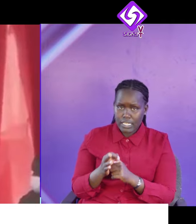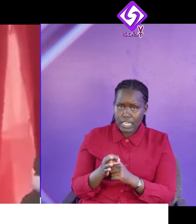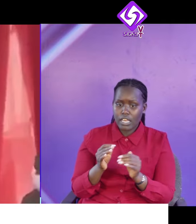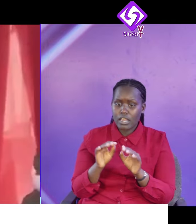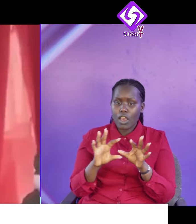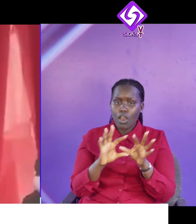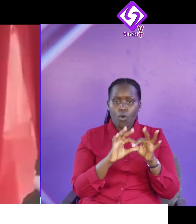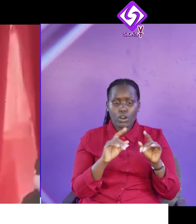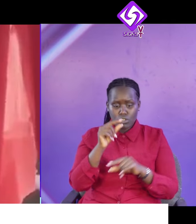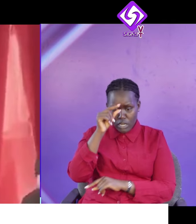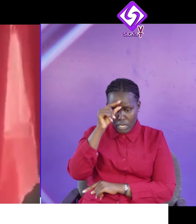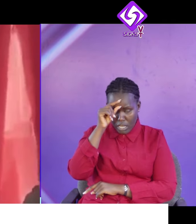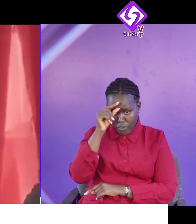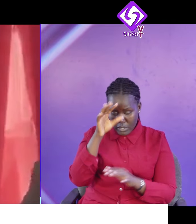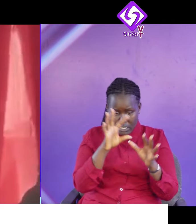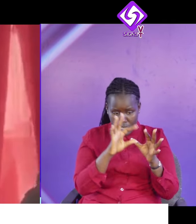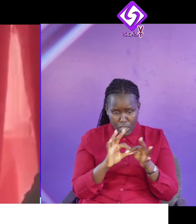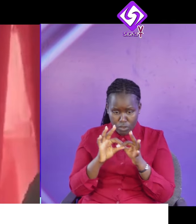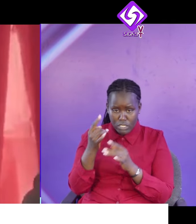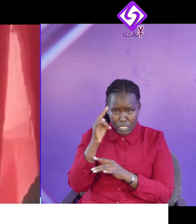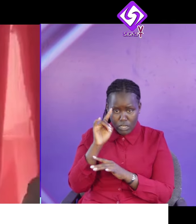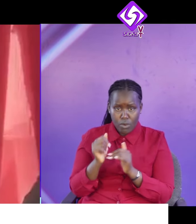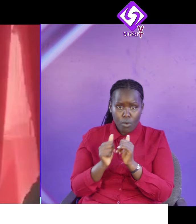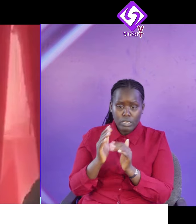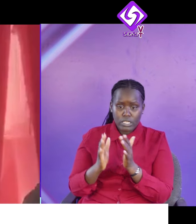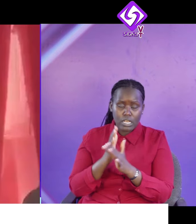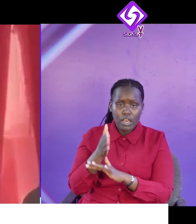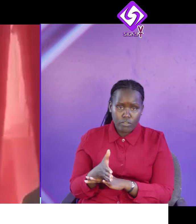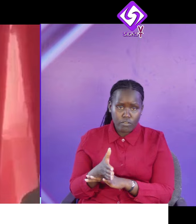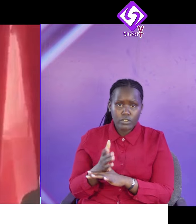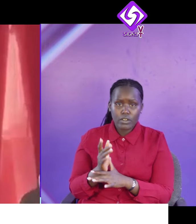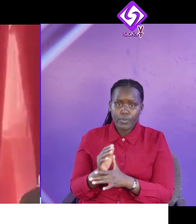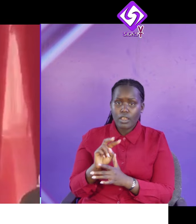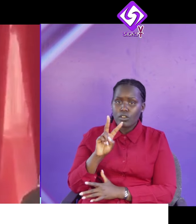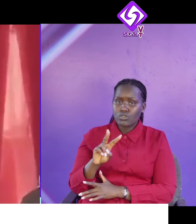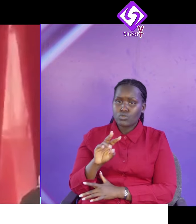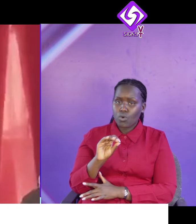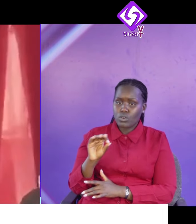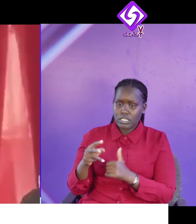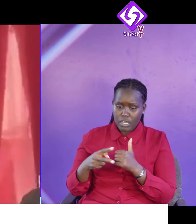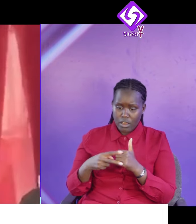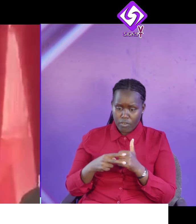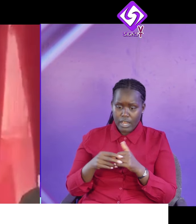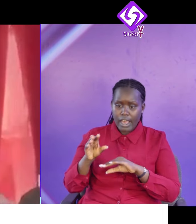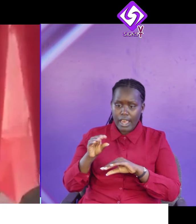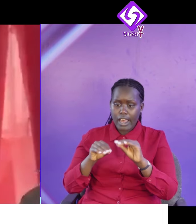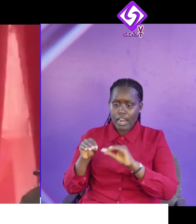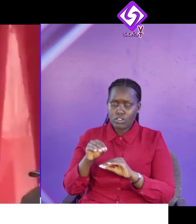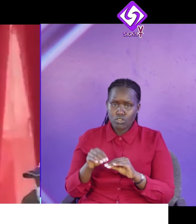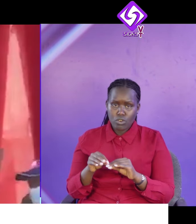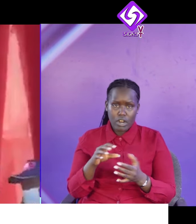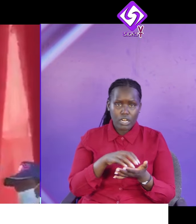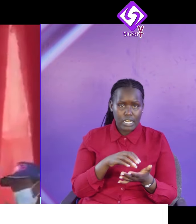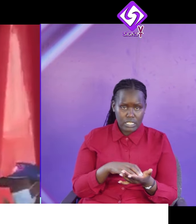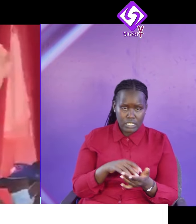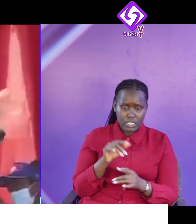government, a unity pact forged after the disputed 2007 election crisis.